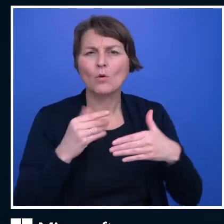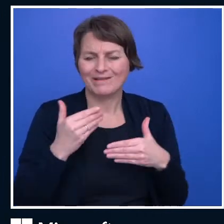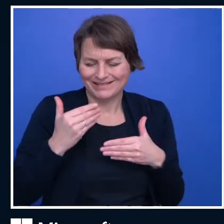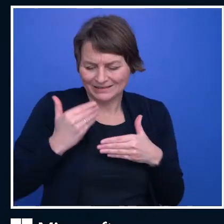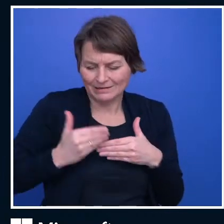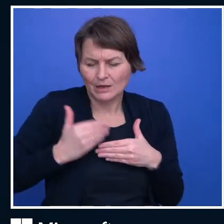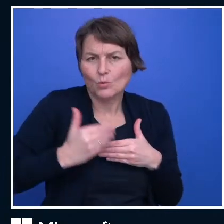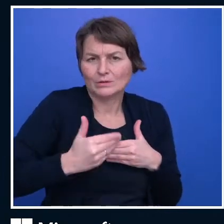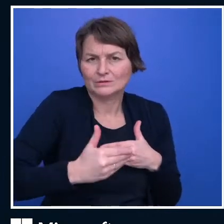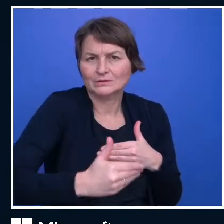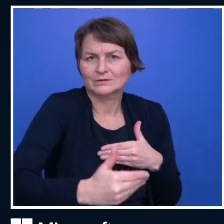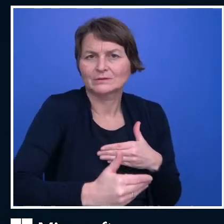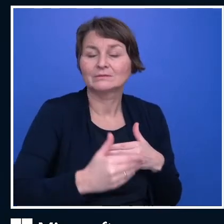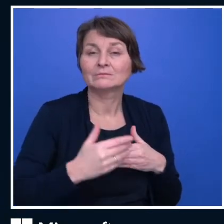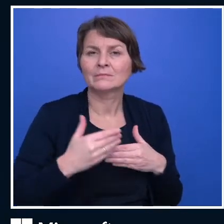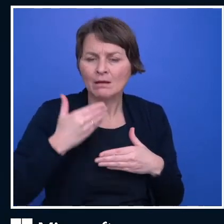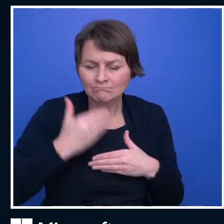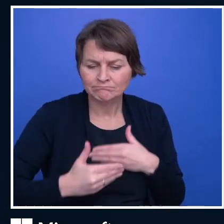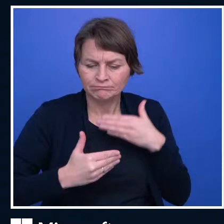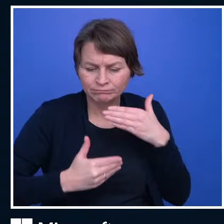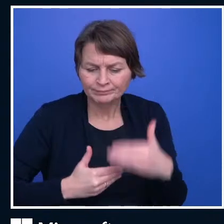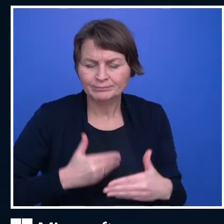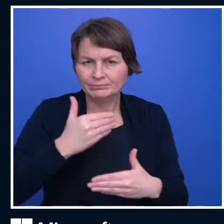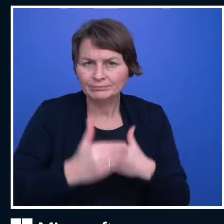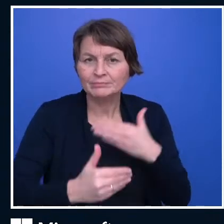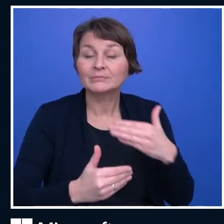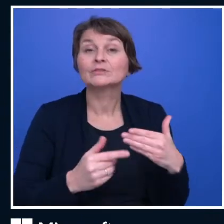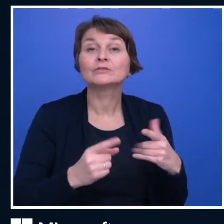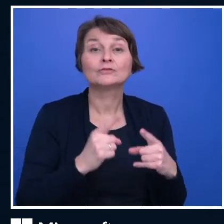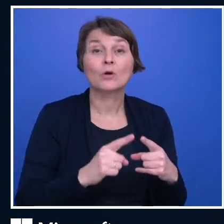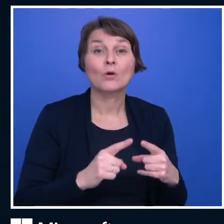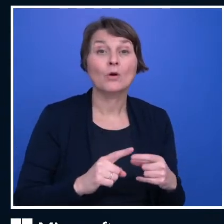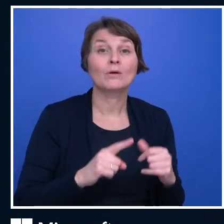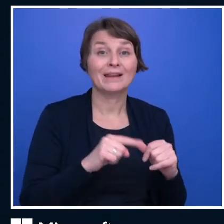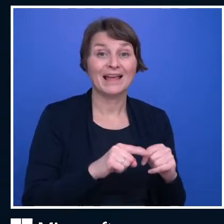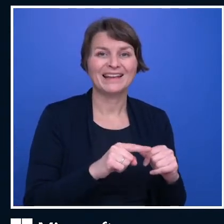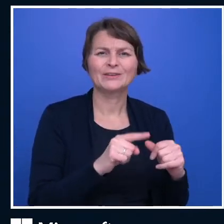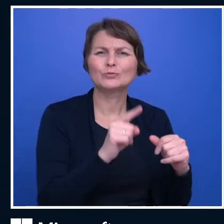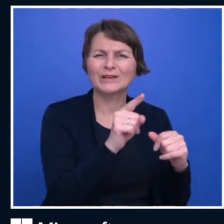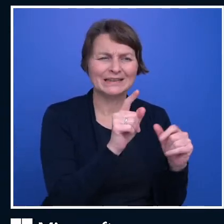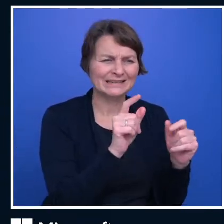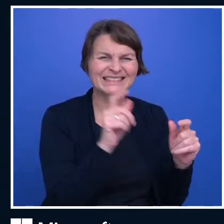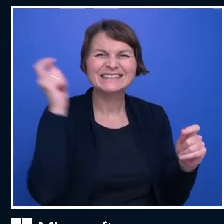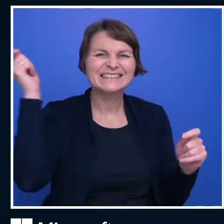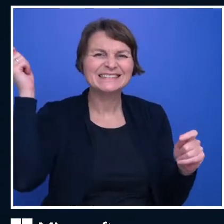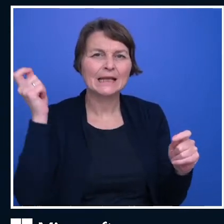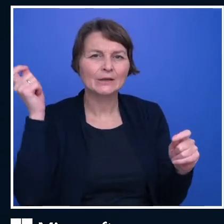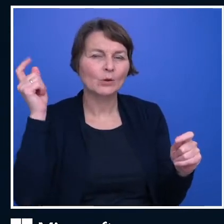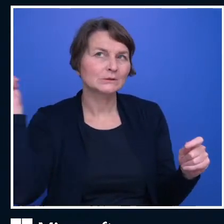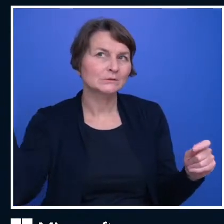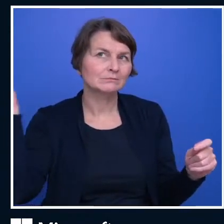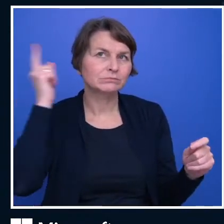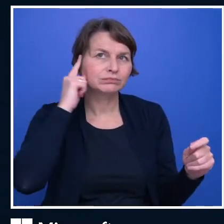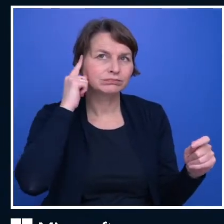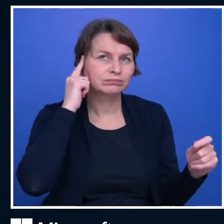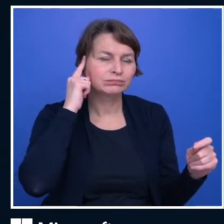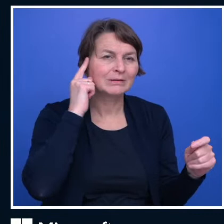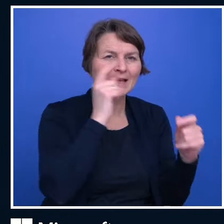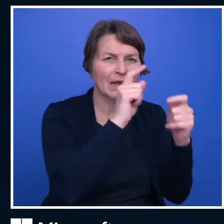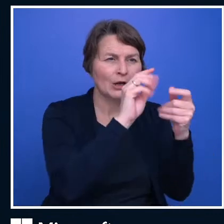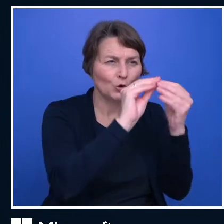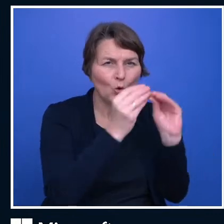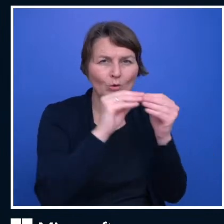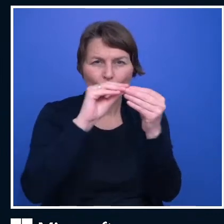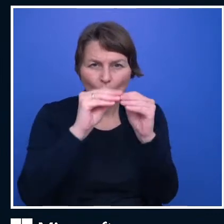the encoding and decoding of the signals, which is used up, again, within the other